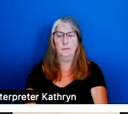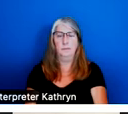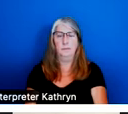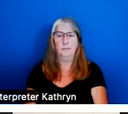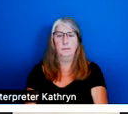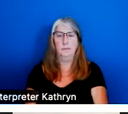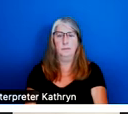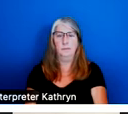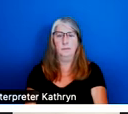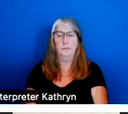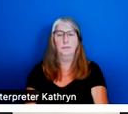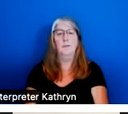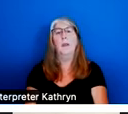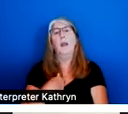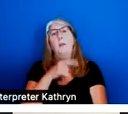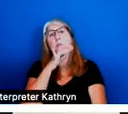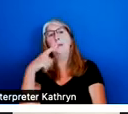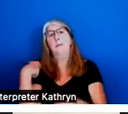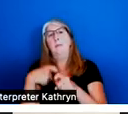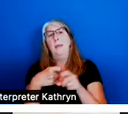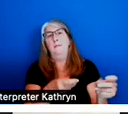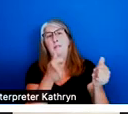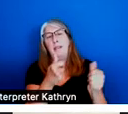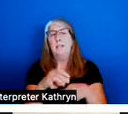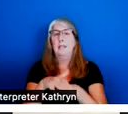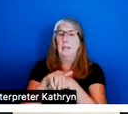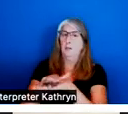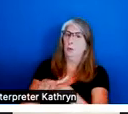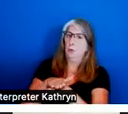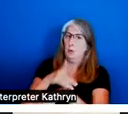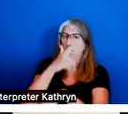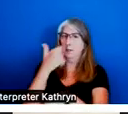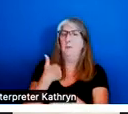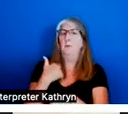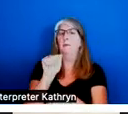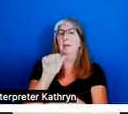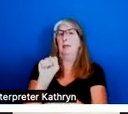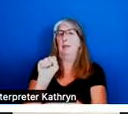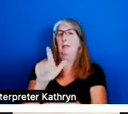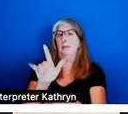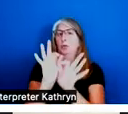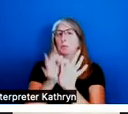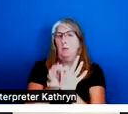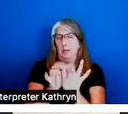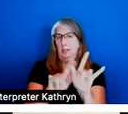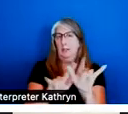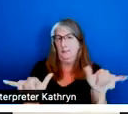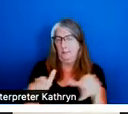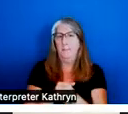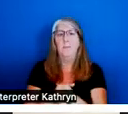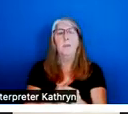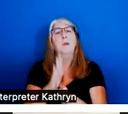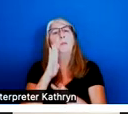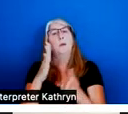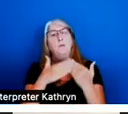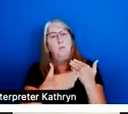speaking fast in Spanish, not so fast in English because we have ASL interpretation as well. But I will do the